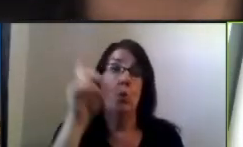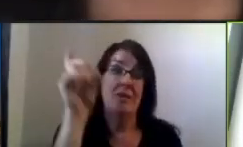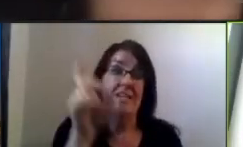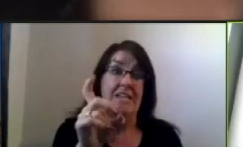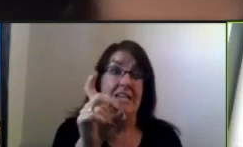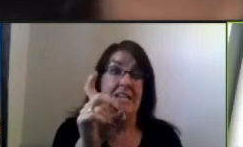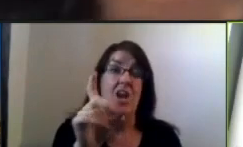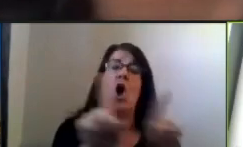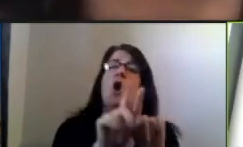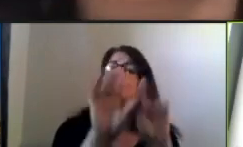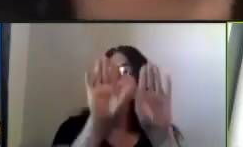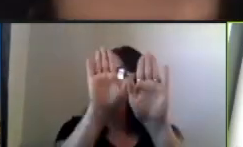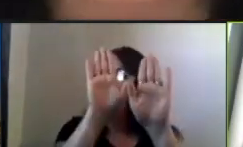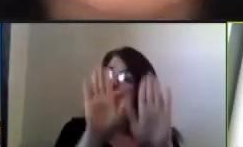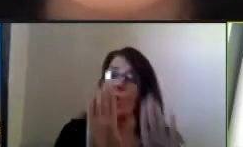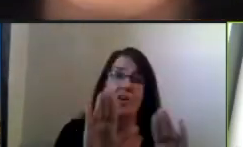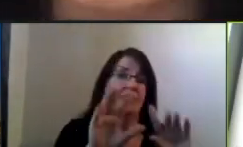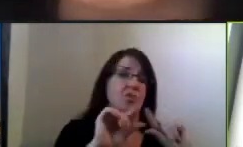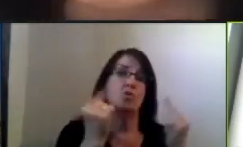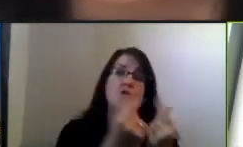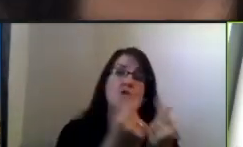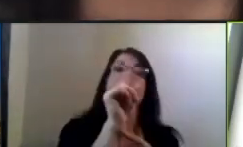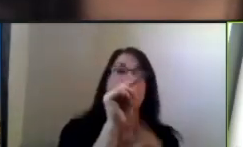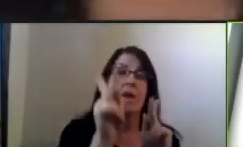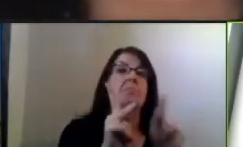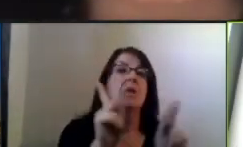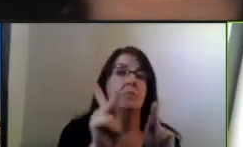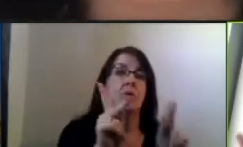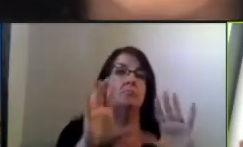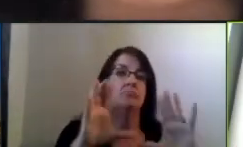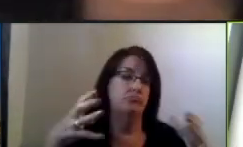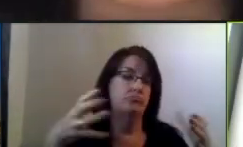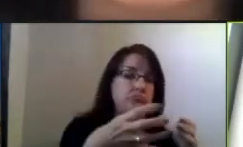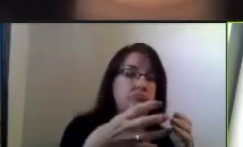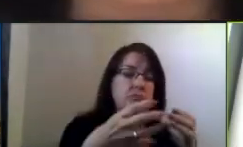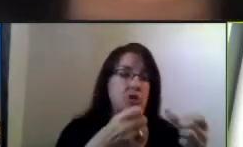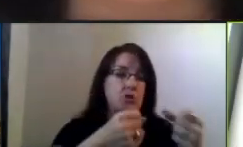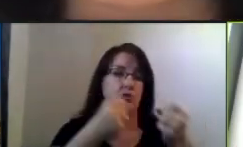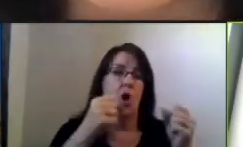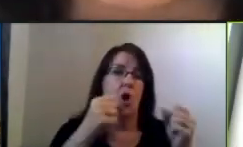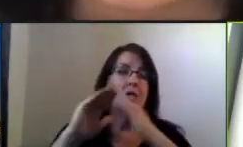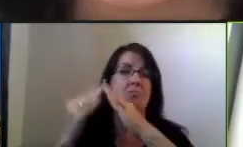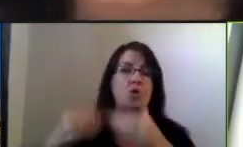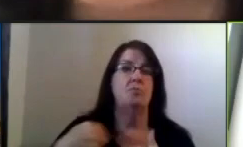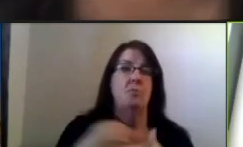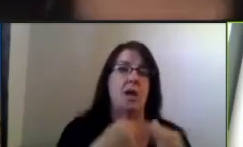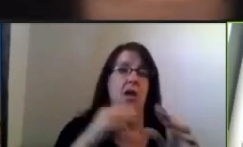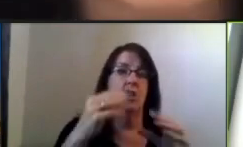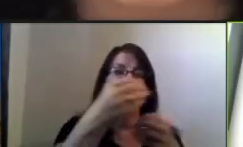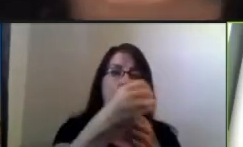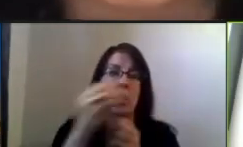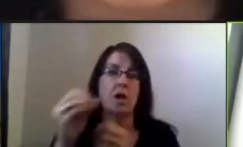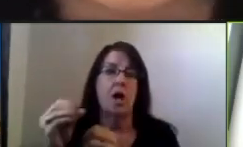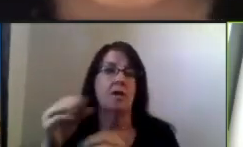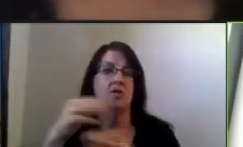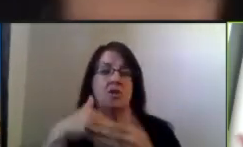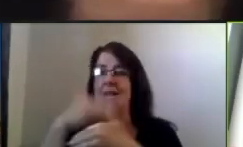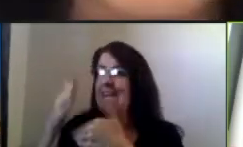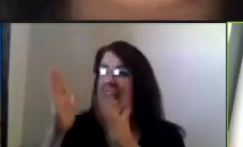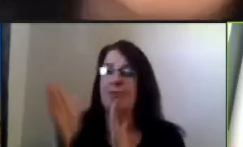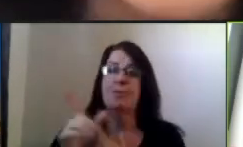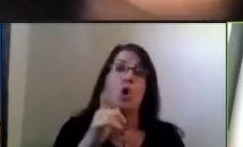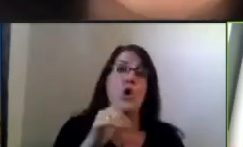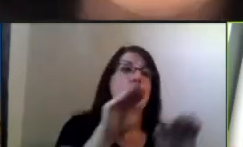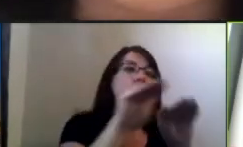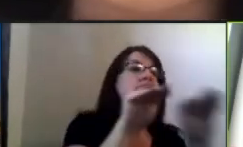it's a really great group of us. It's about 20 people, 20 of us strong community members, organizers, neighbors who are calling